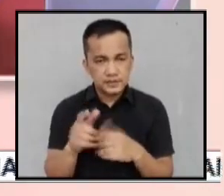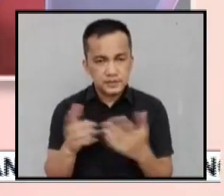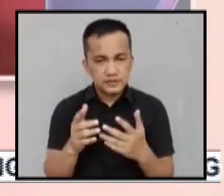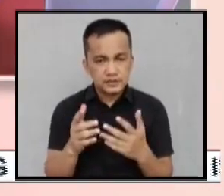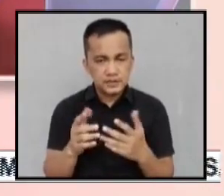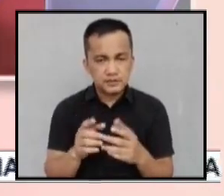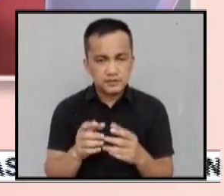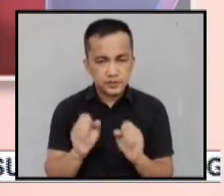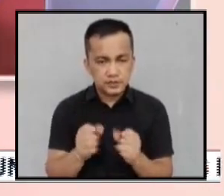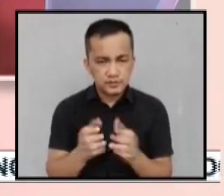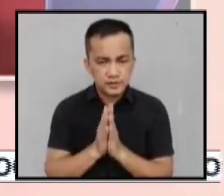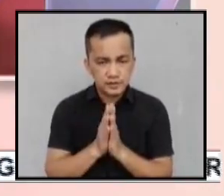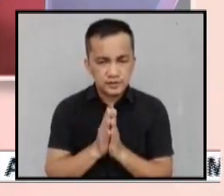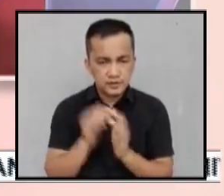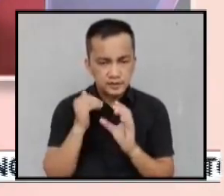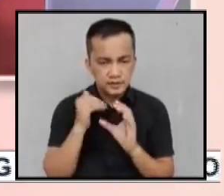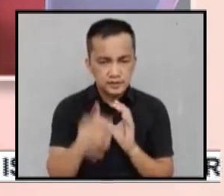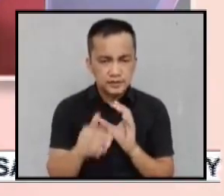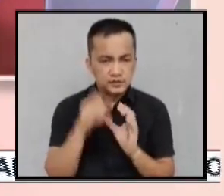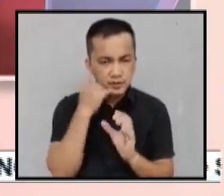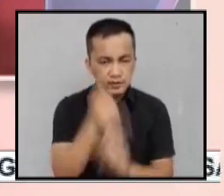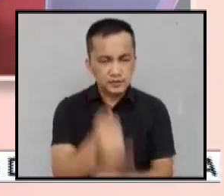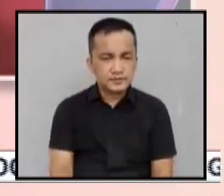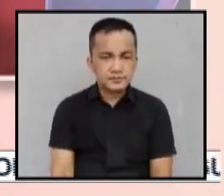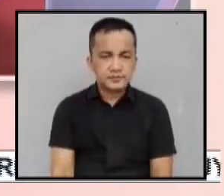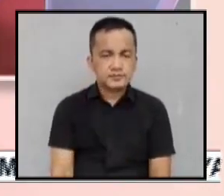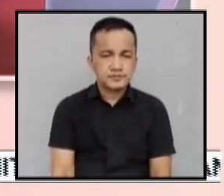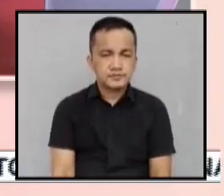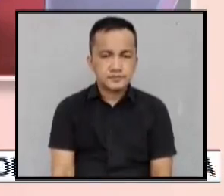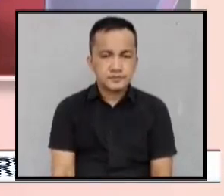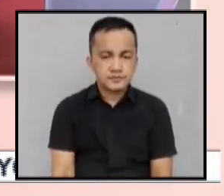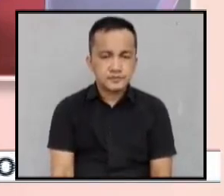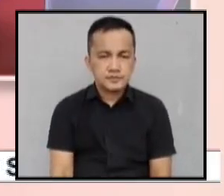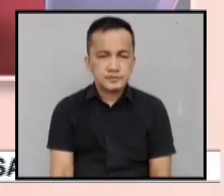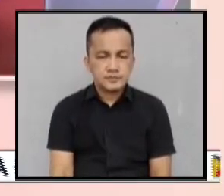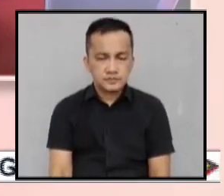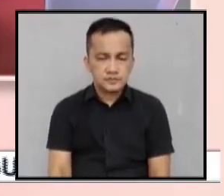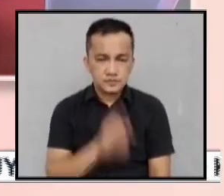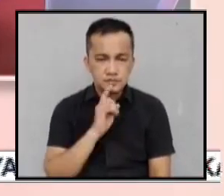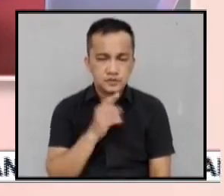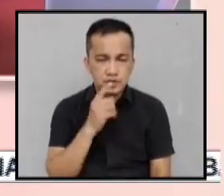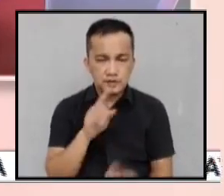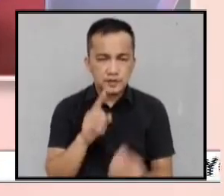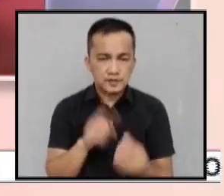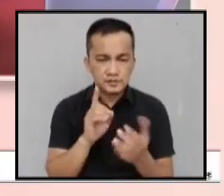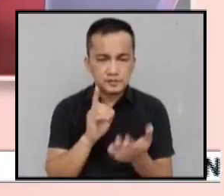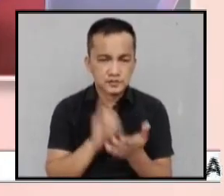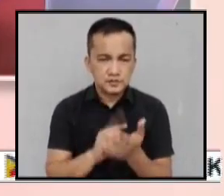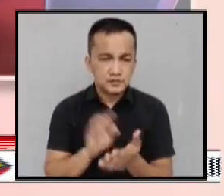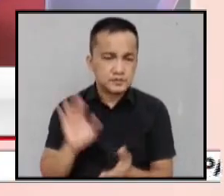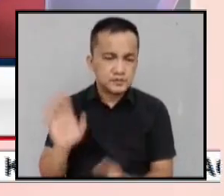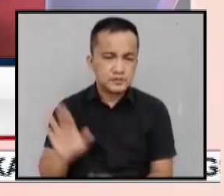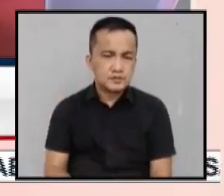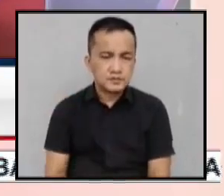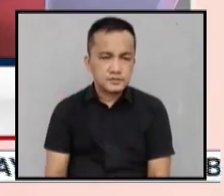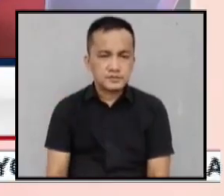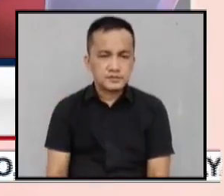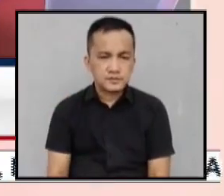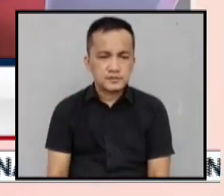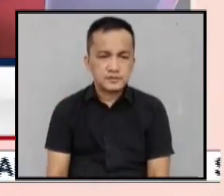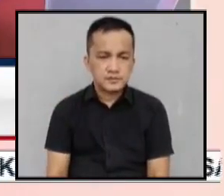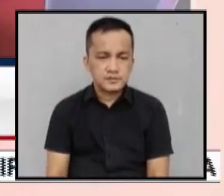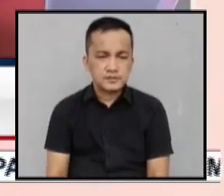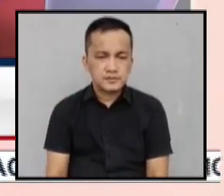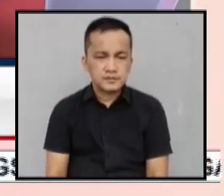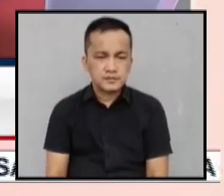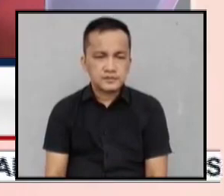mag-inquire o mag-email o tumawag? For sure, bothered po sila rin sa kanila pong mga dokumento or packages, sir. Yes, it's at the